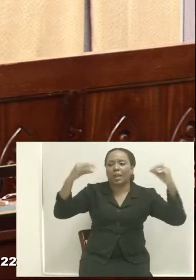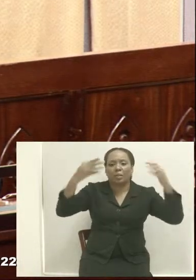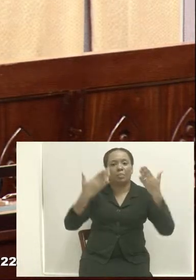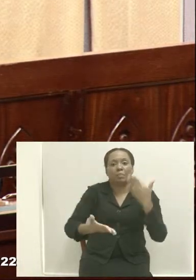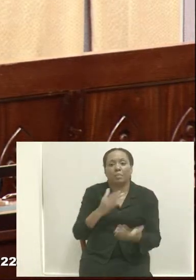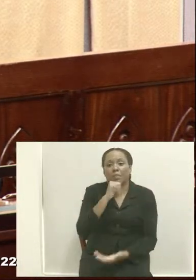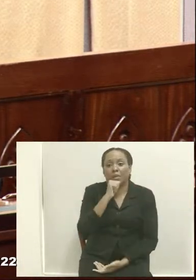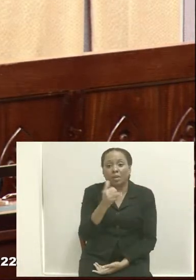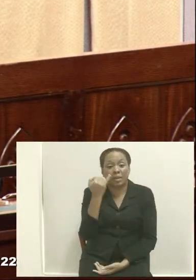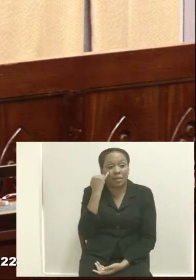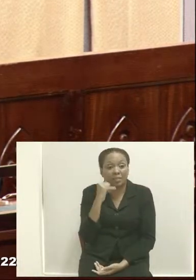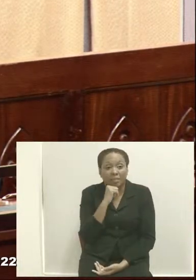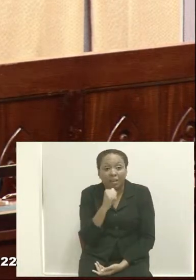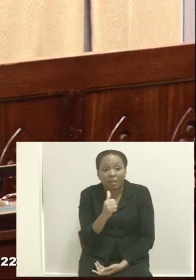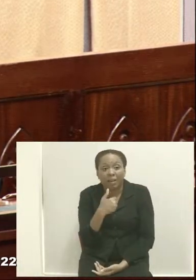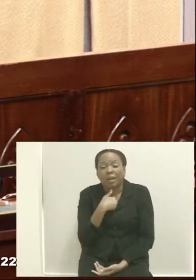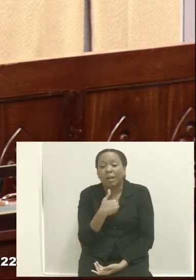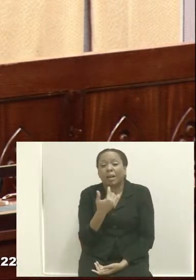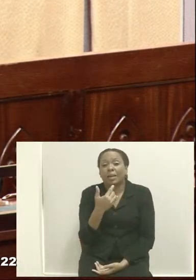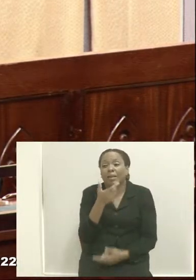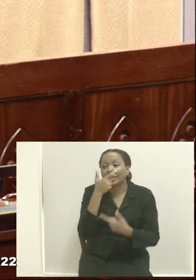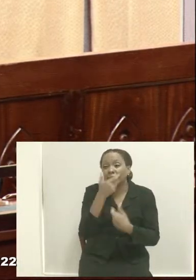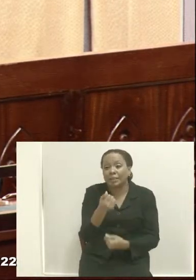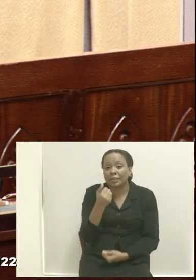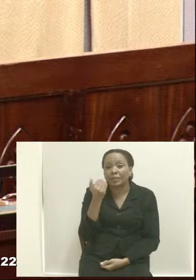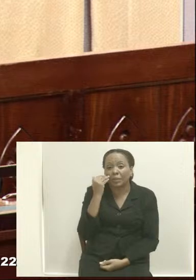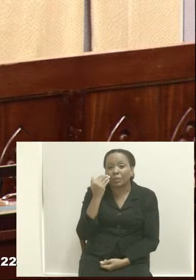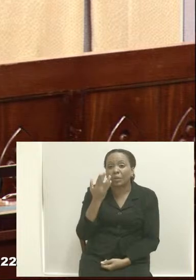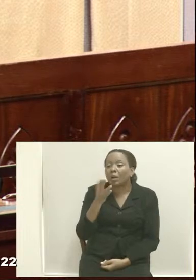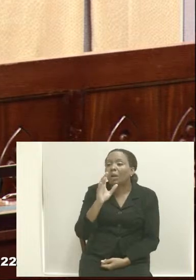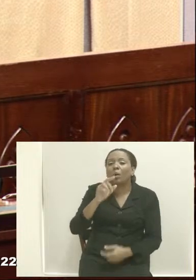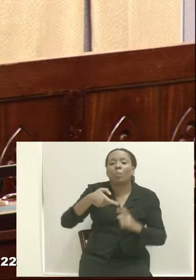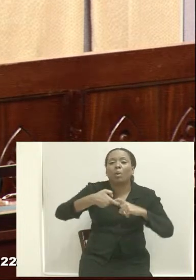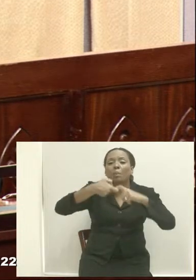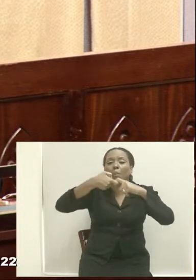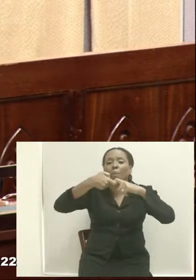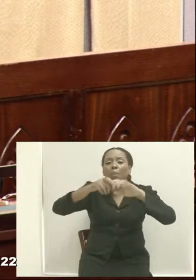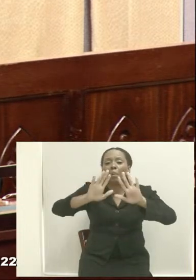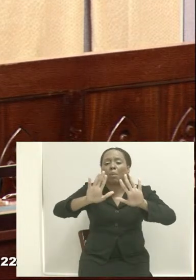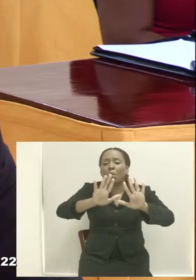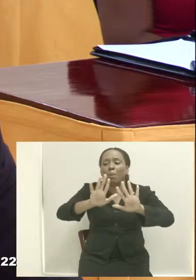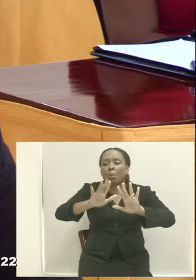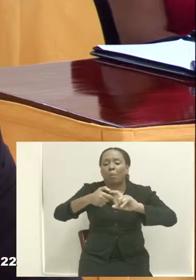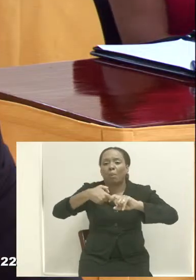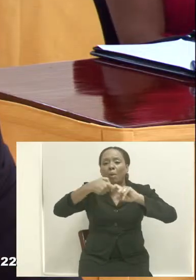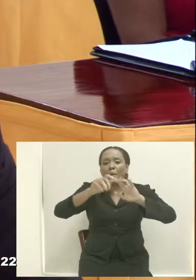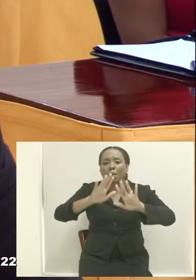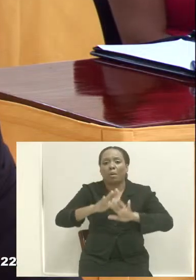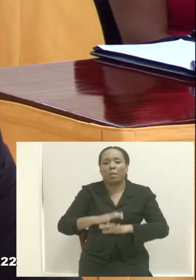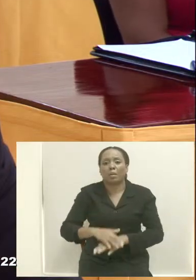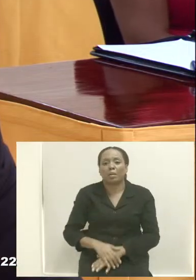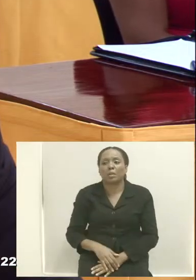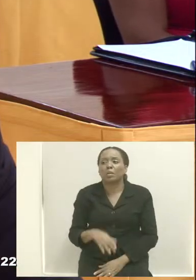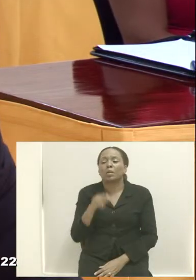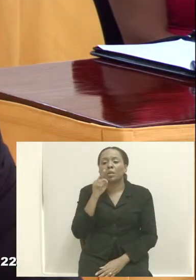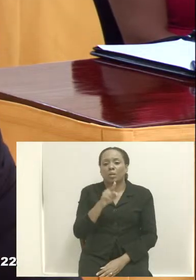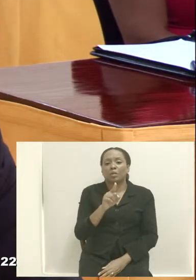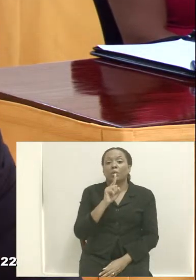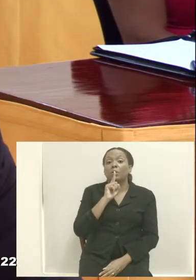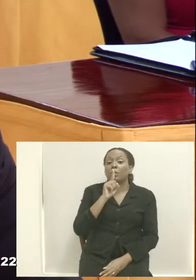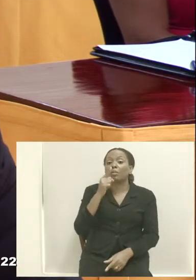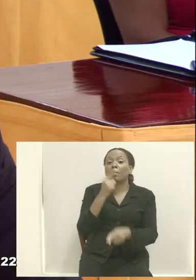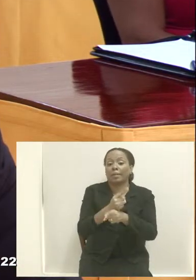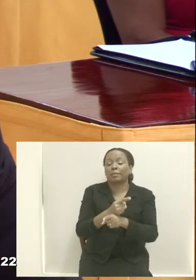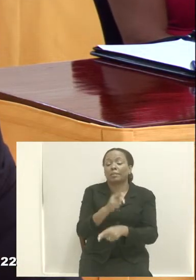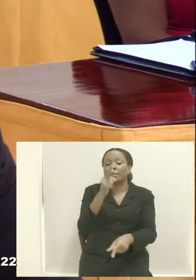No. If I could interrupt the honourable member, ma'am, with the greatest reluctance, he is entirely correct. We misappreciated the thrust of